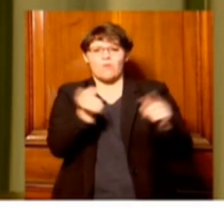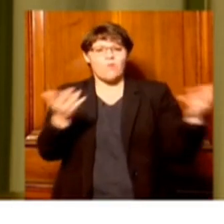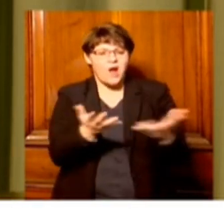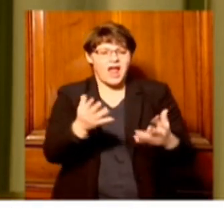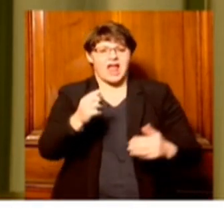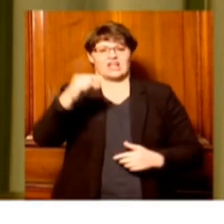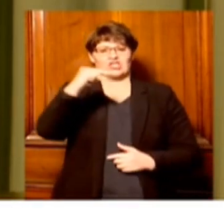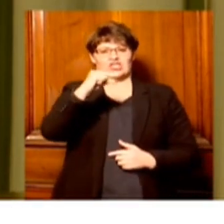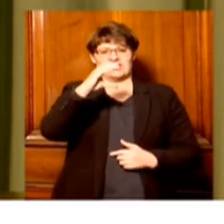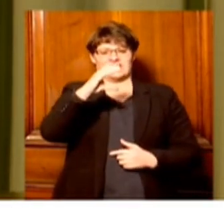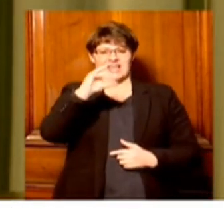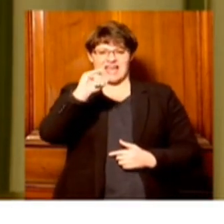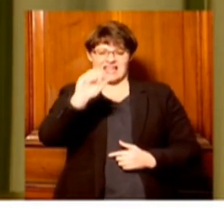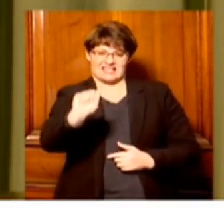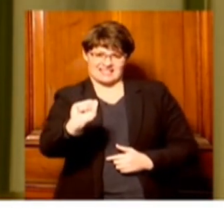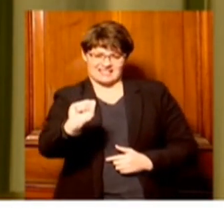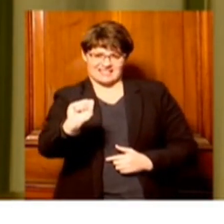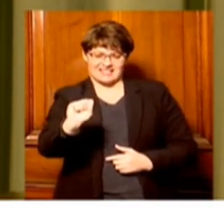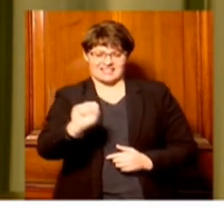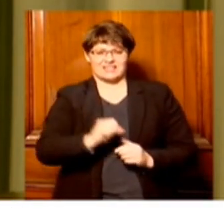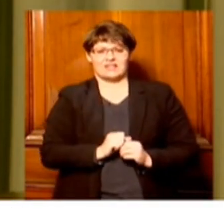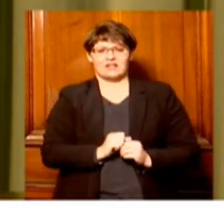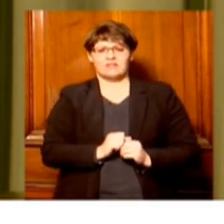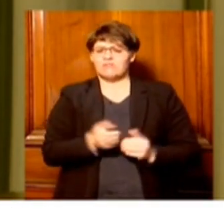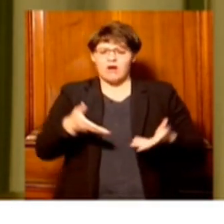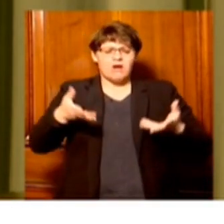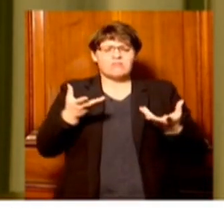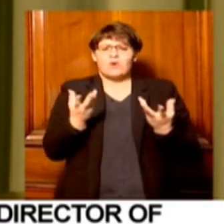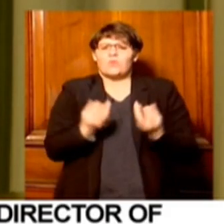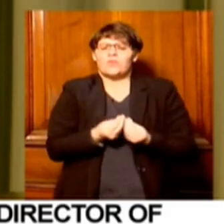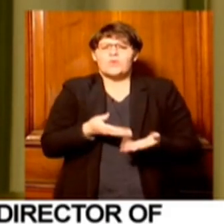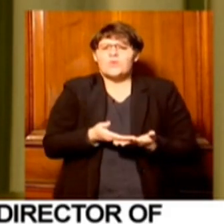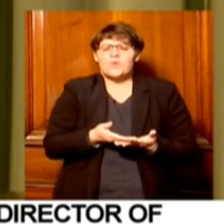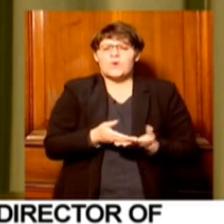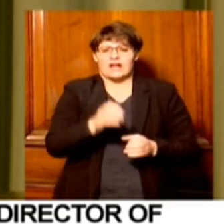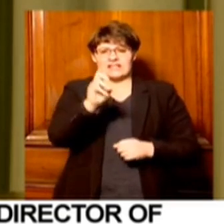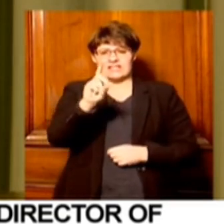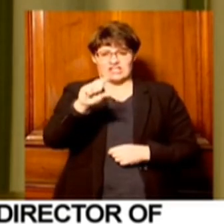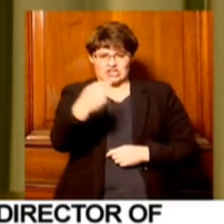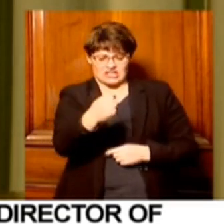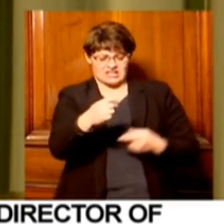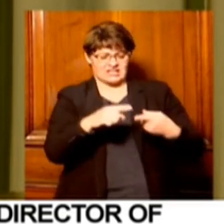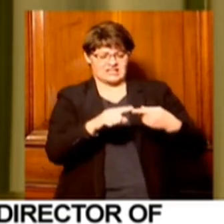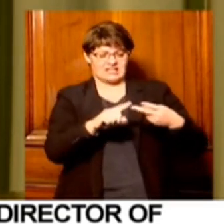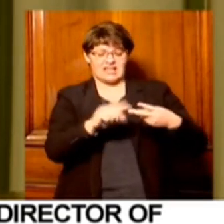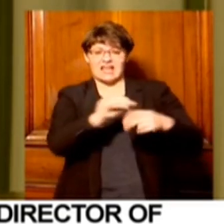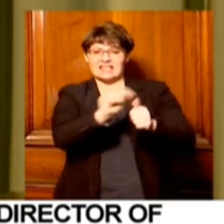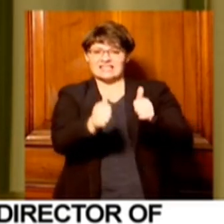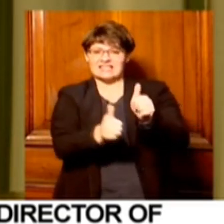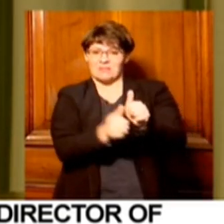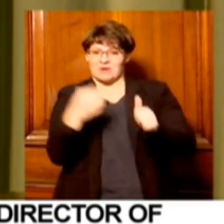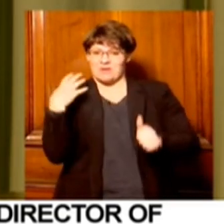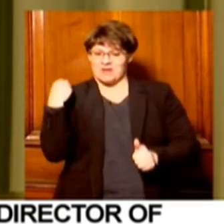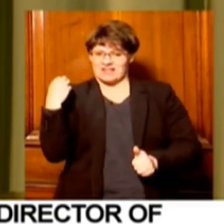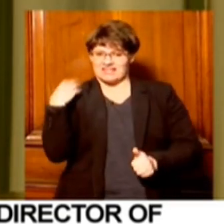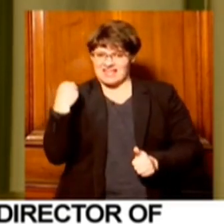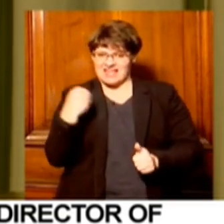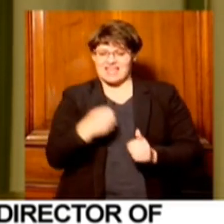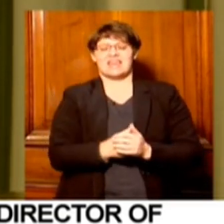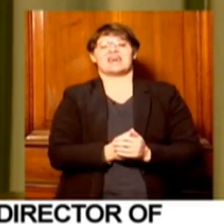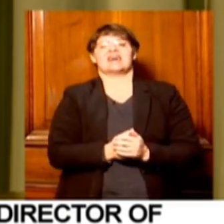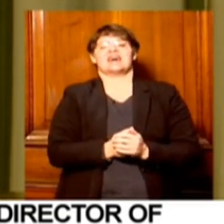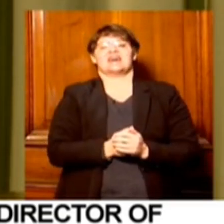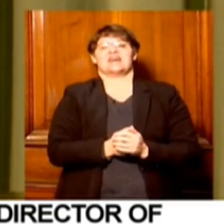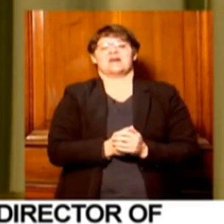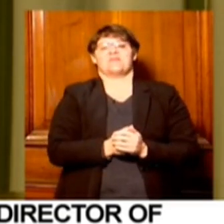GCIS. I'm with the Director General and the Deputy Minister of Transport, Medical Edi